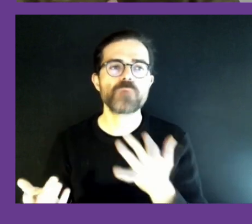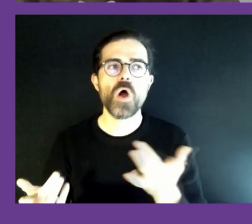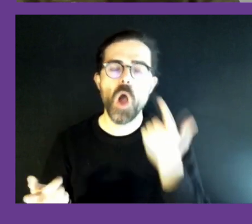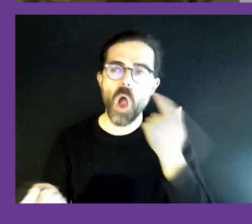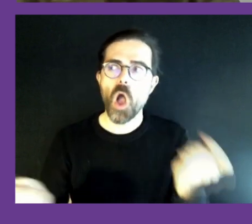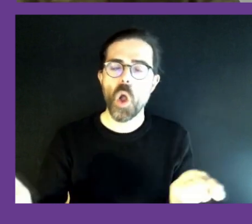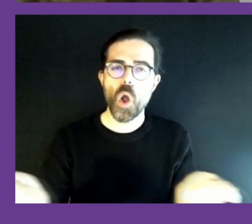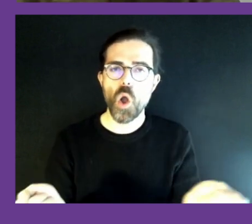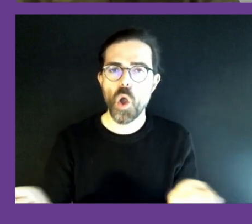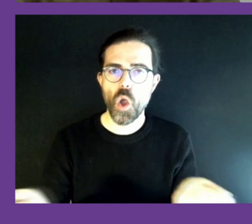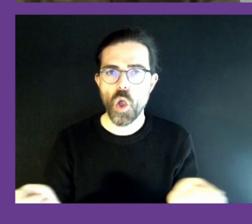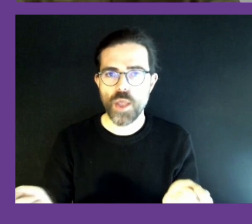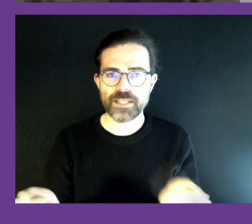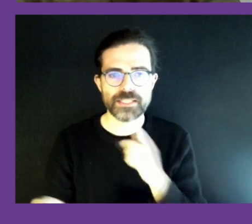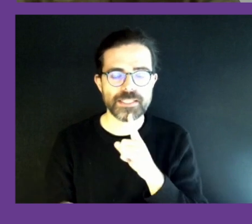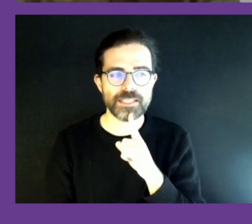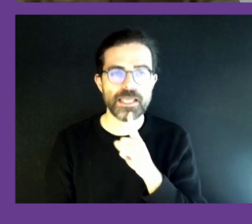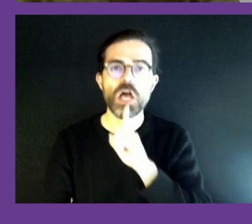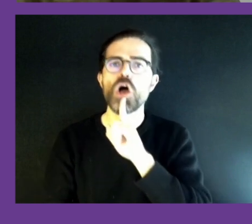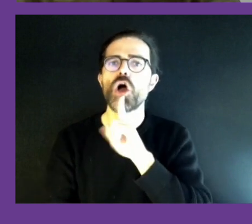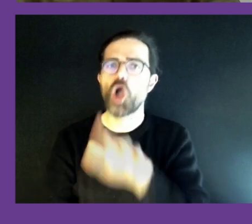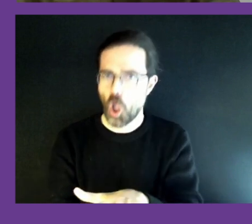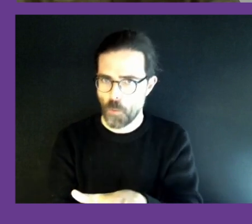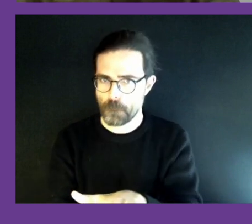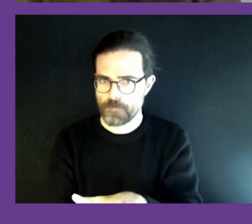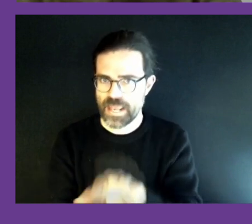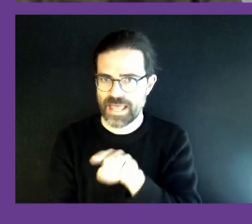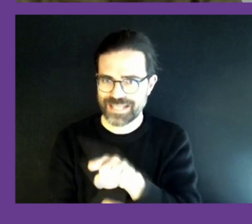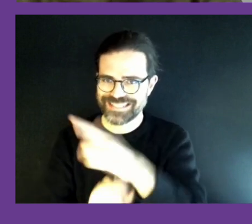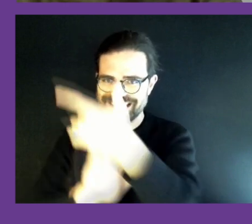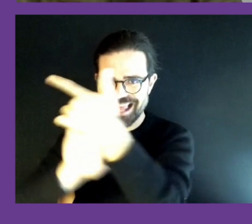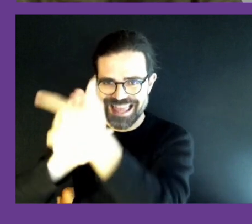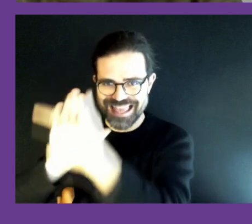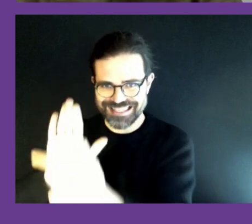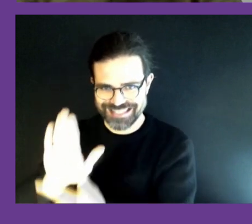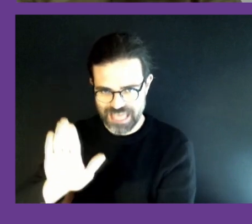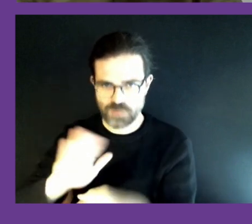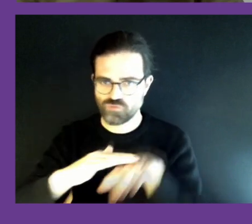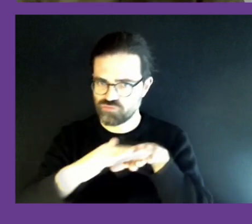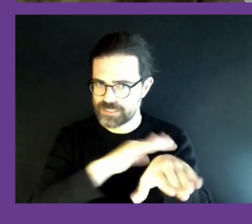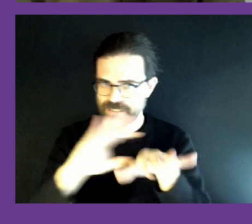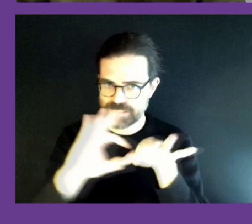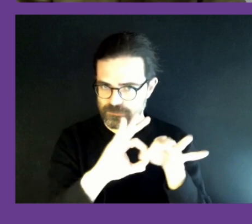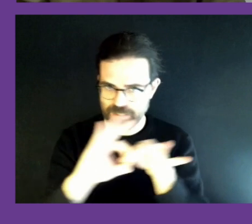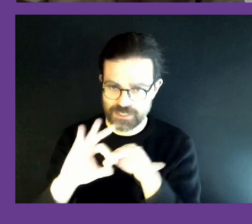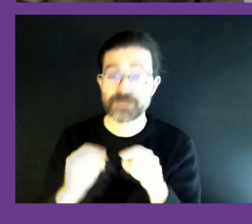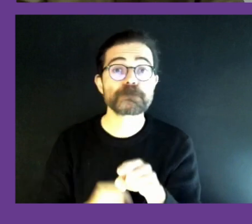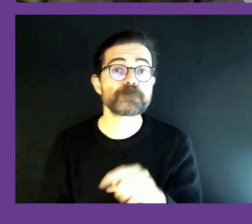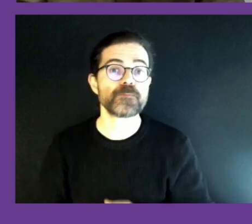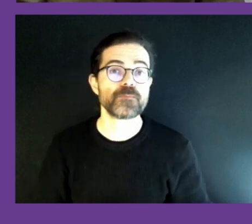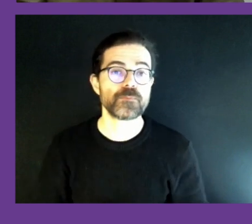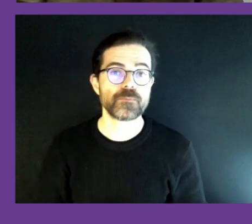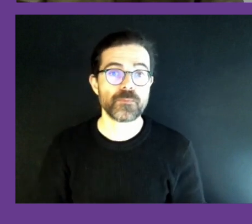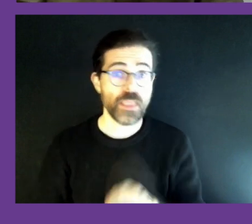mentoring compliance with the accessibility legislation. So if you are interested in